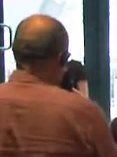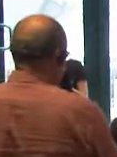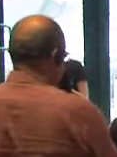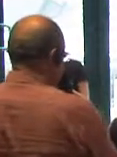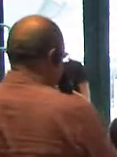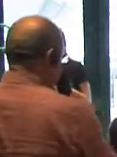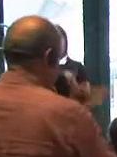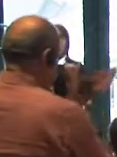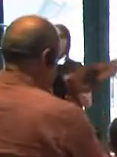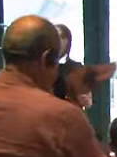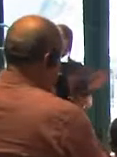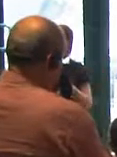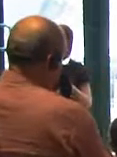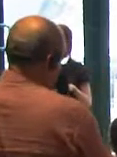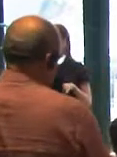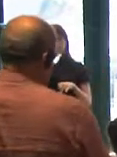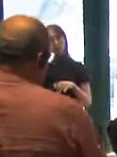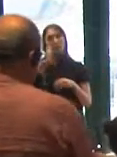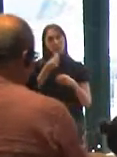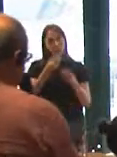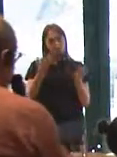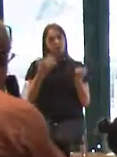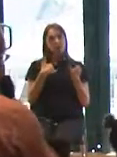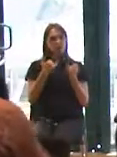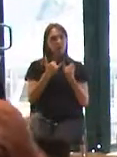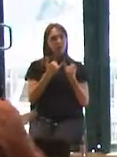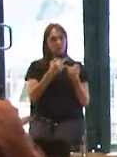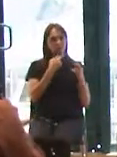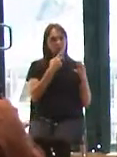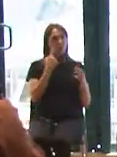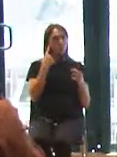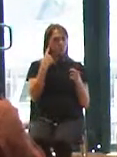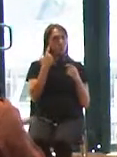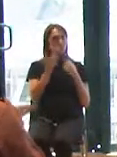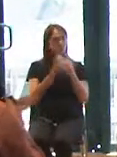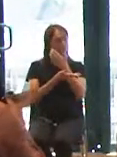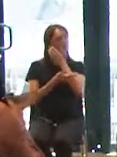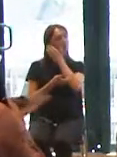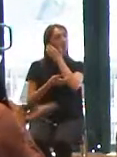in order to curb human rights struggle